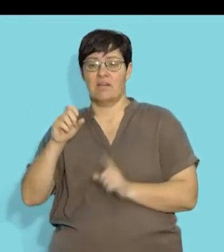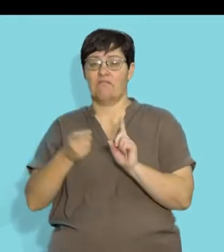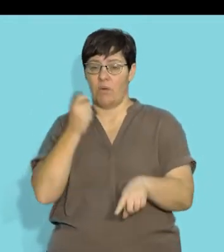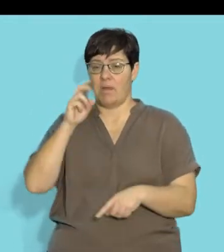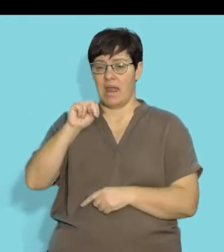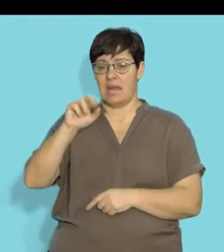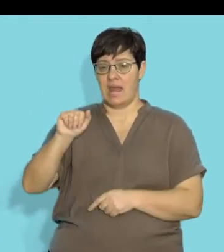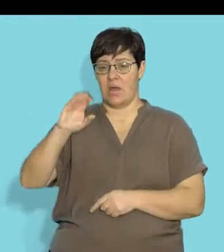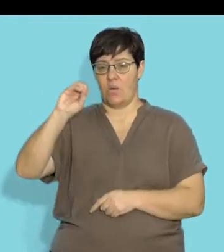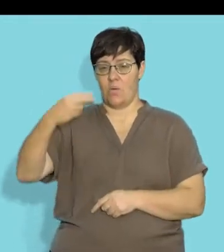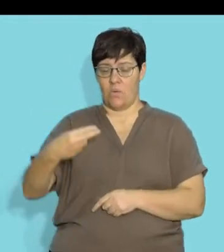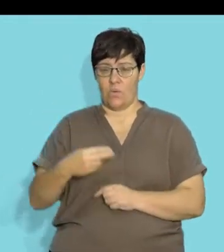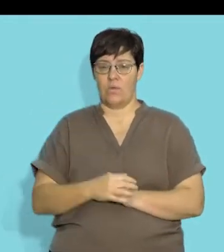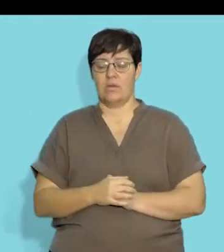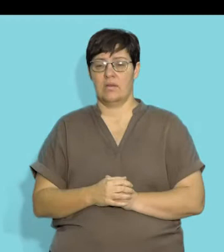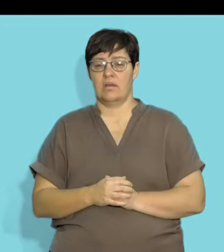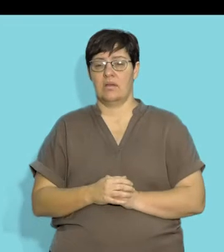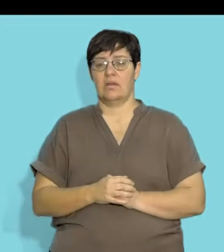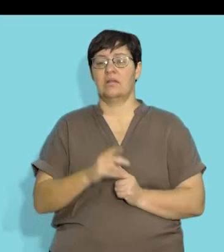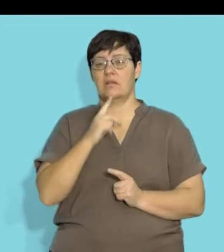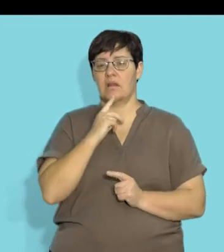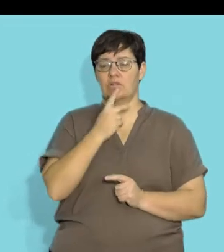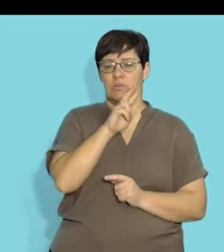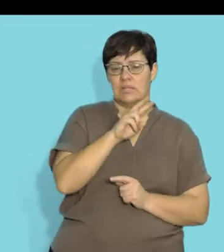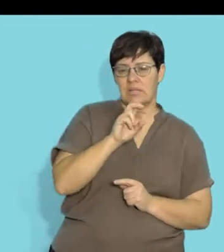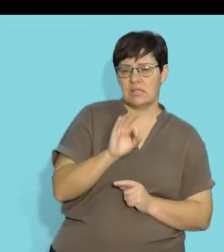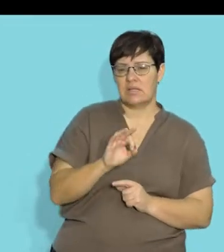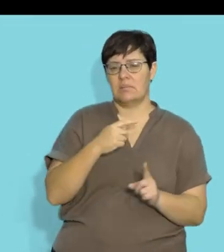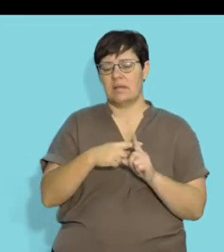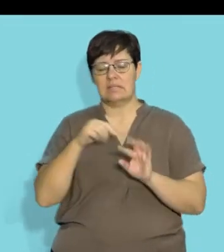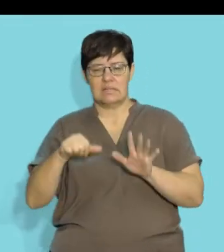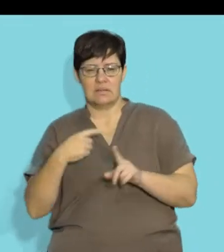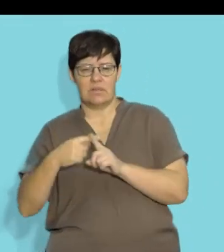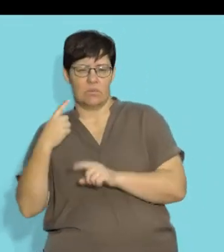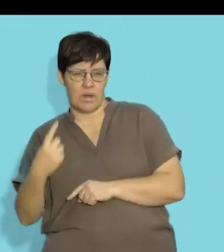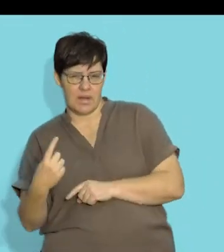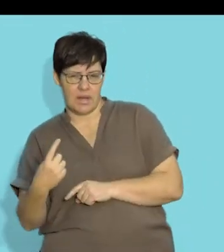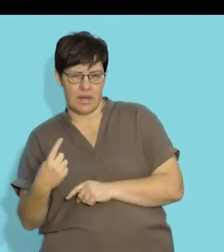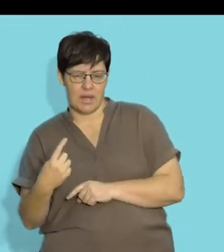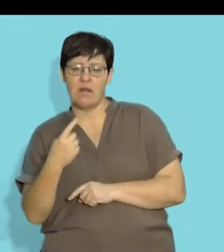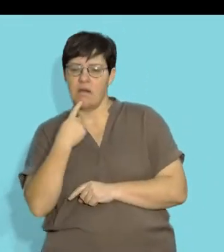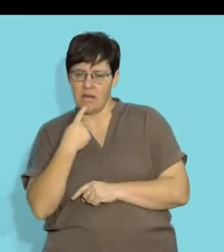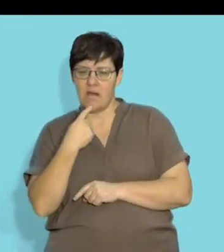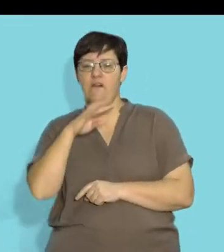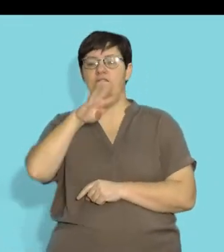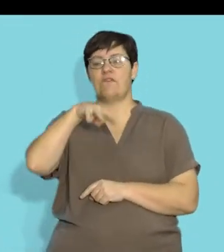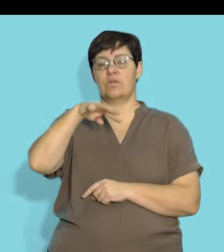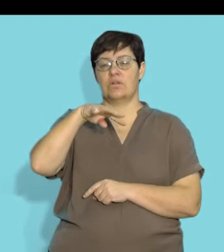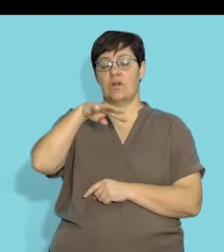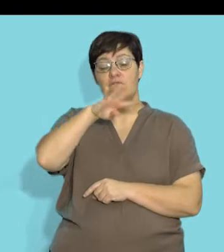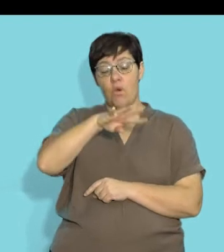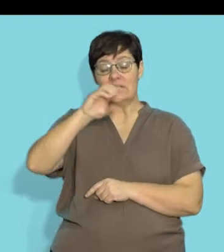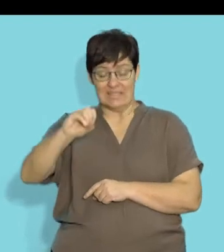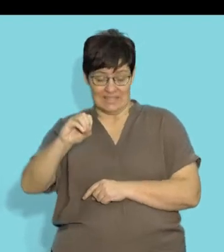sodium hydroxide. Sodium is 23 plus 16 plus 1. That gives us a 40 grams per